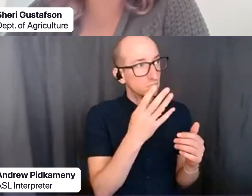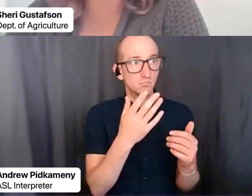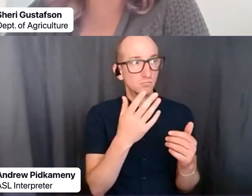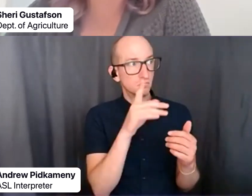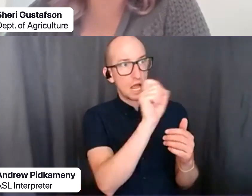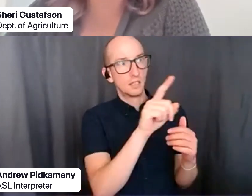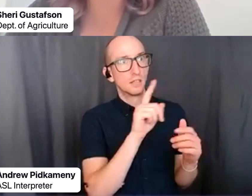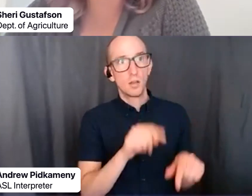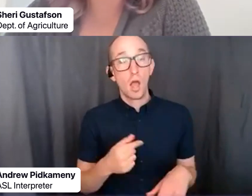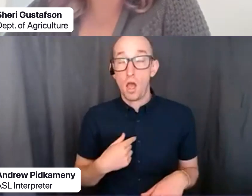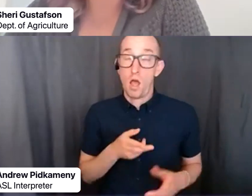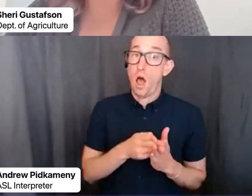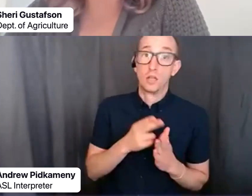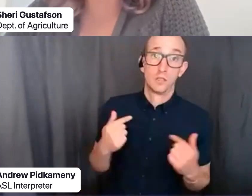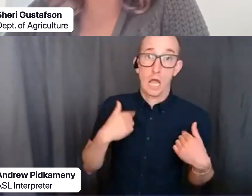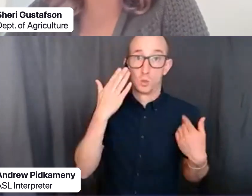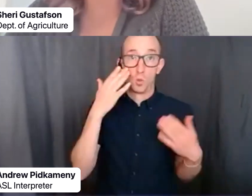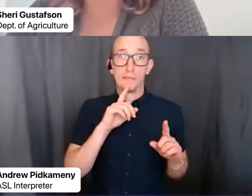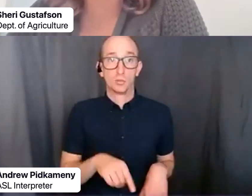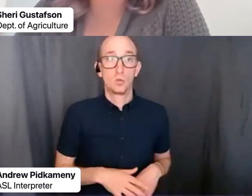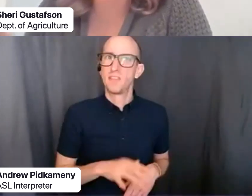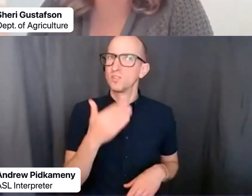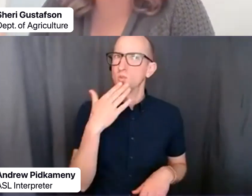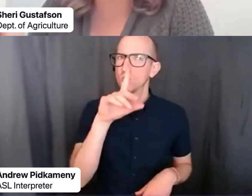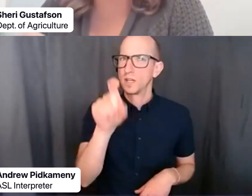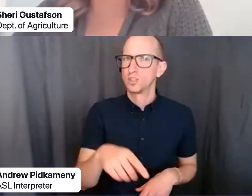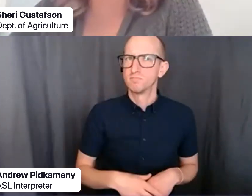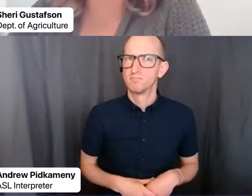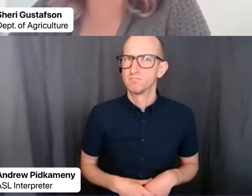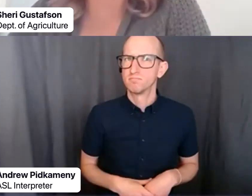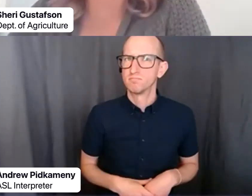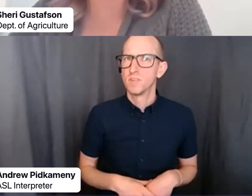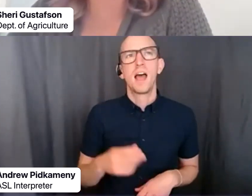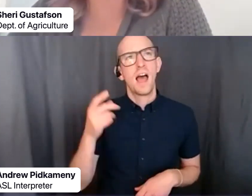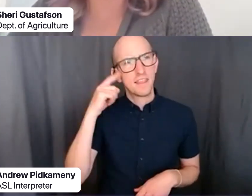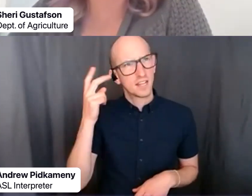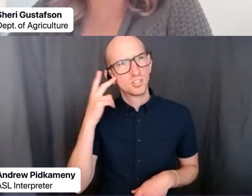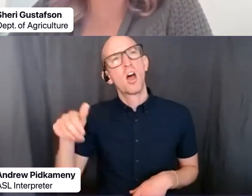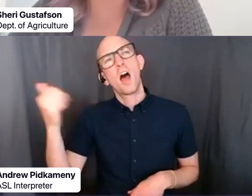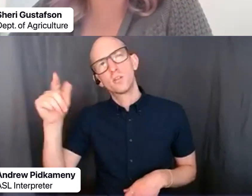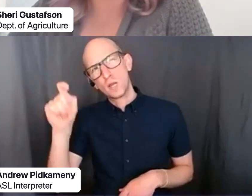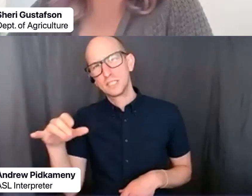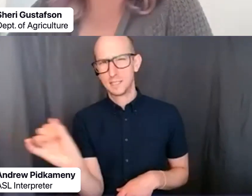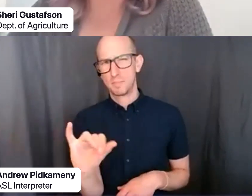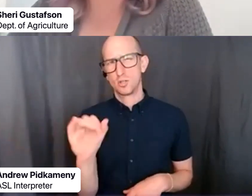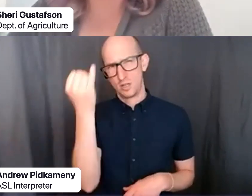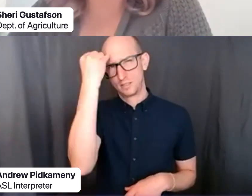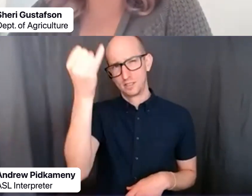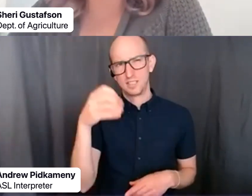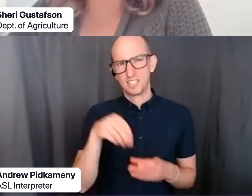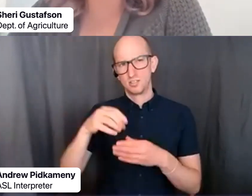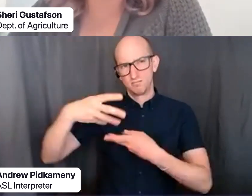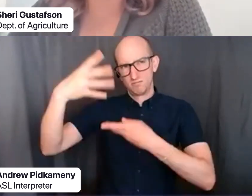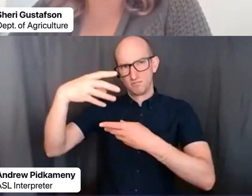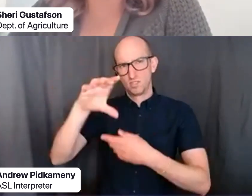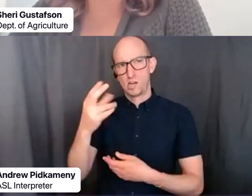know what the answer to that is. So it's a good question. I think I saw another one that was very similar in the chat for that, but I can do some